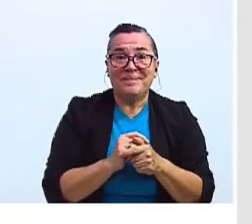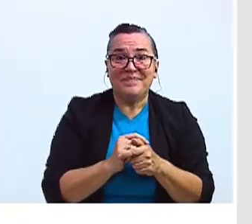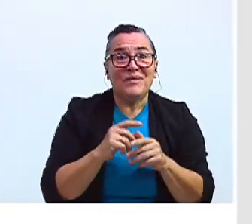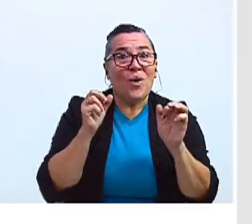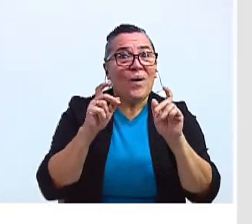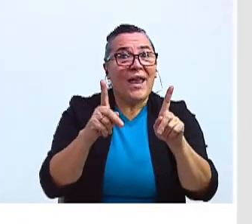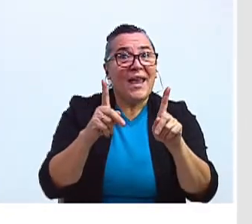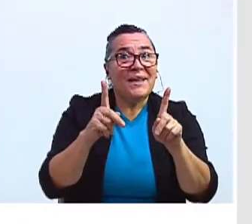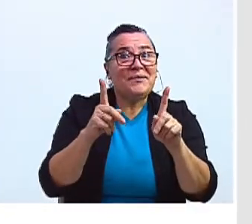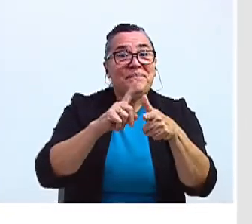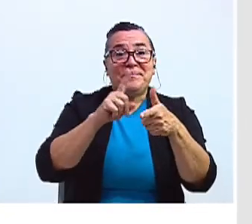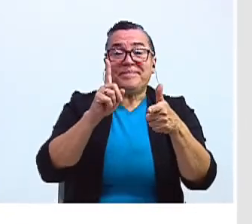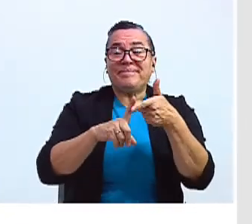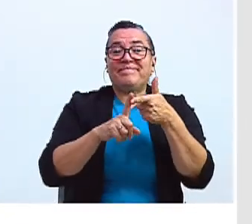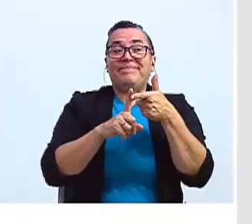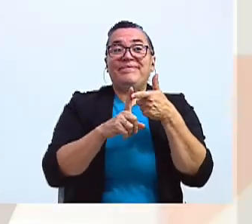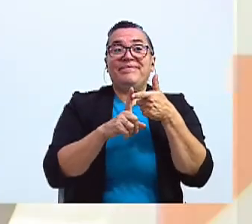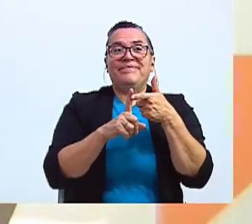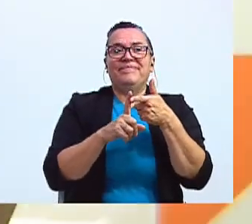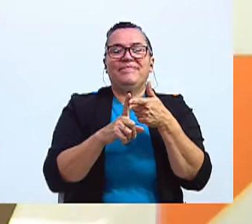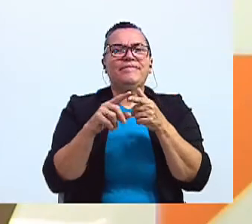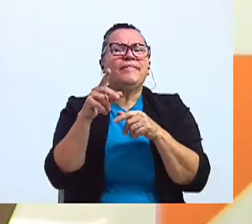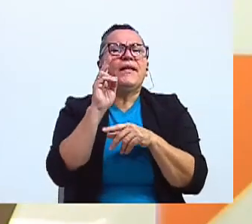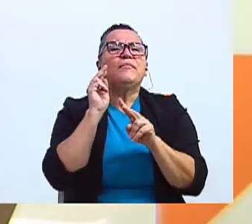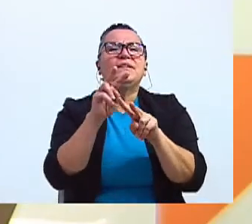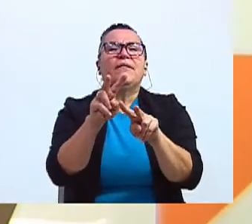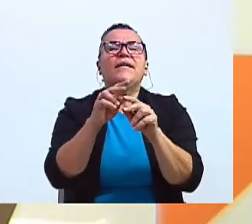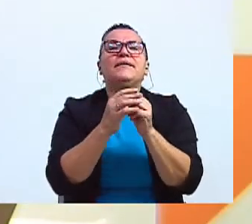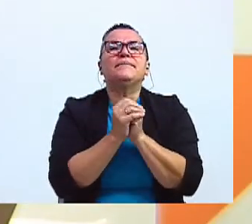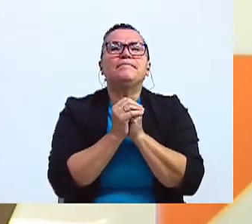Okay, so let's see.